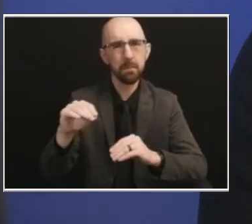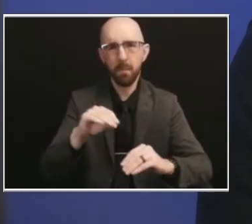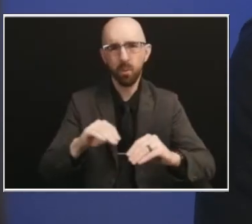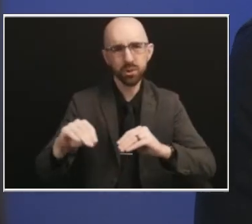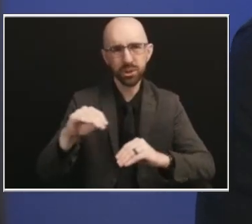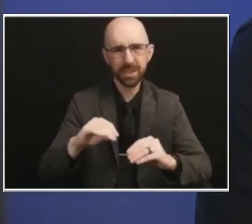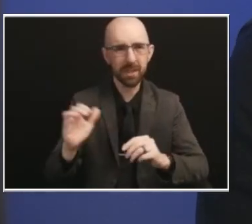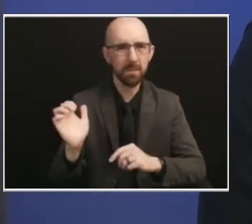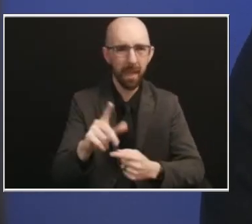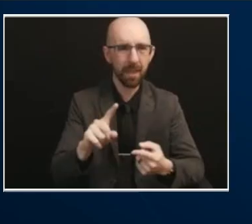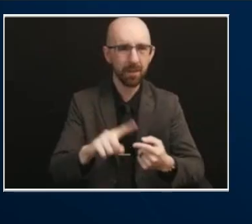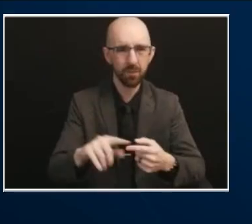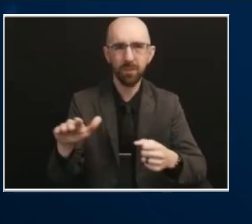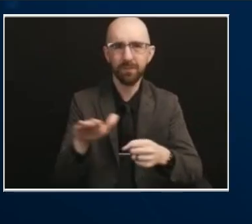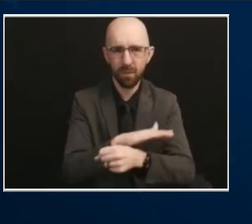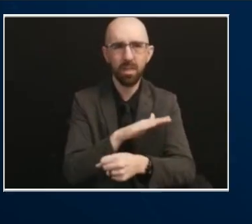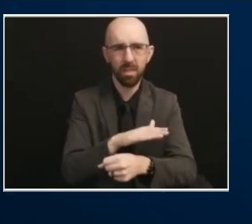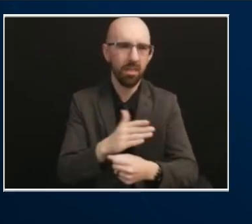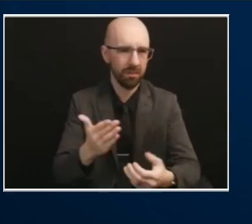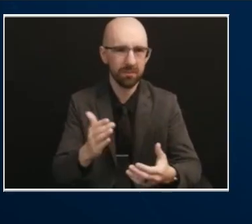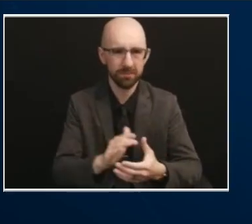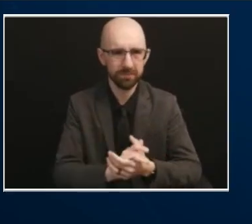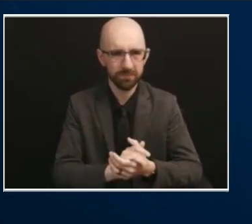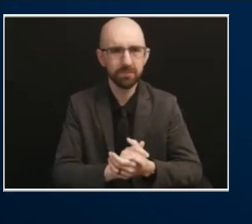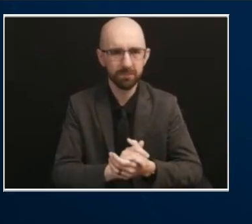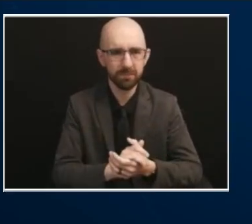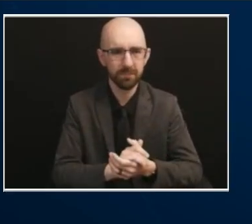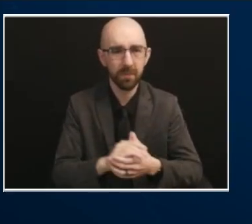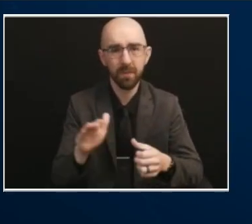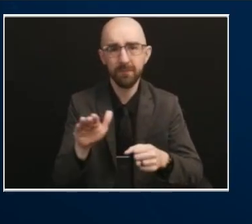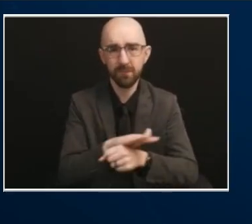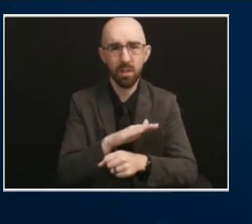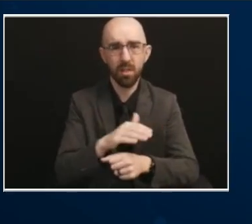full. Full Ezra.